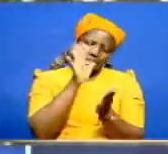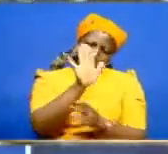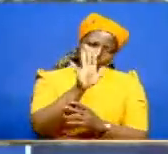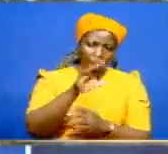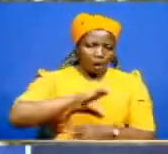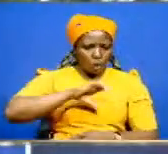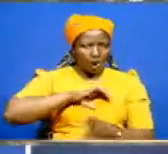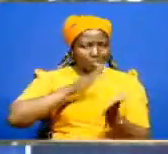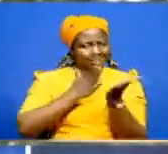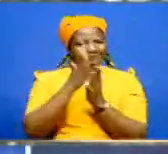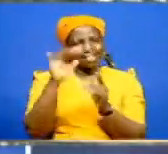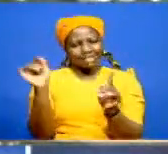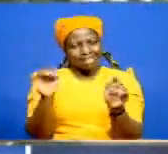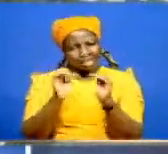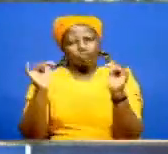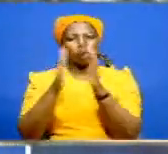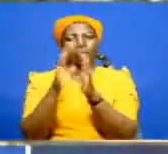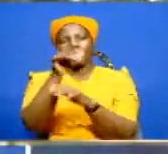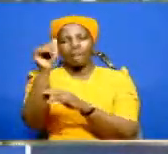dunia.